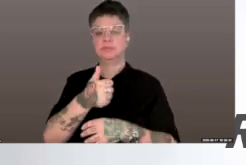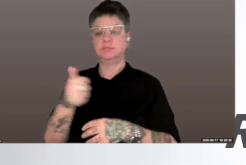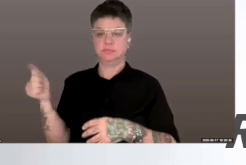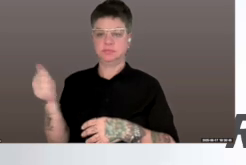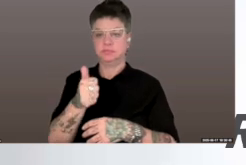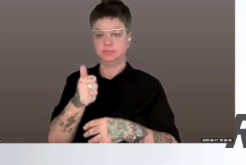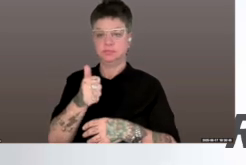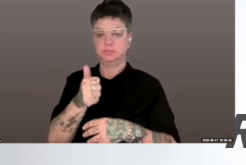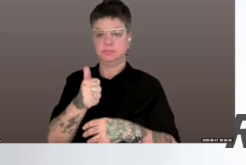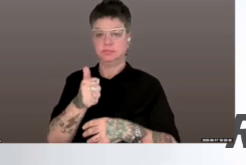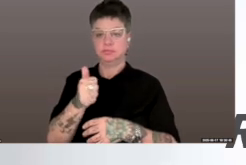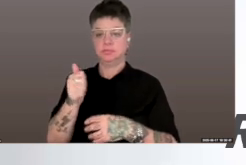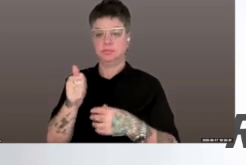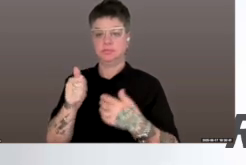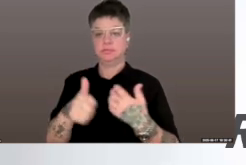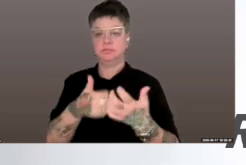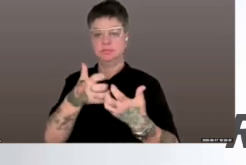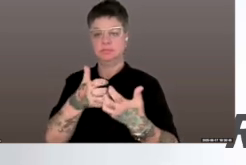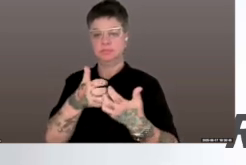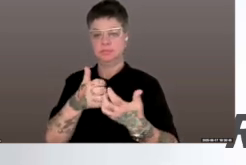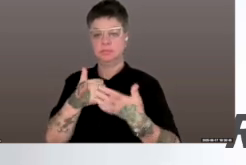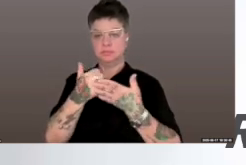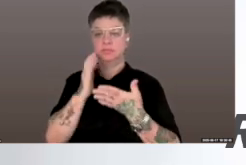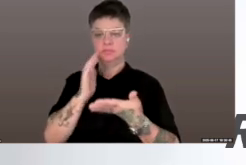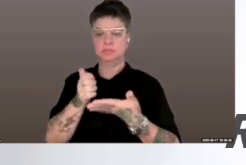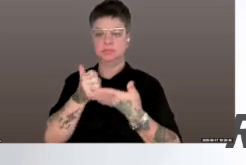$10,000 for the donation of the vehicle.